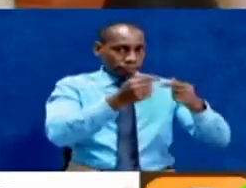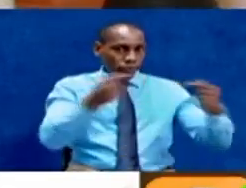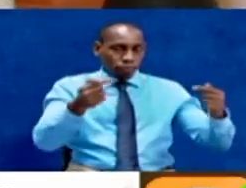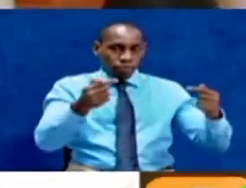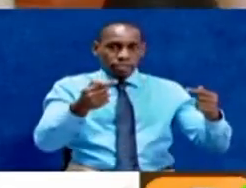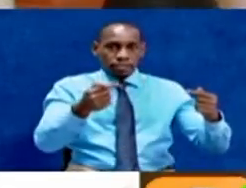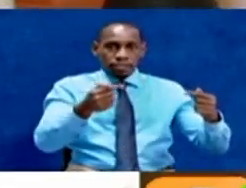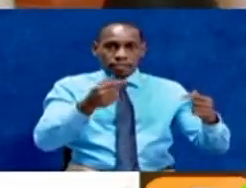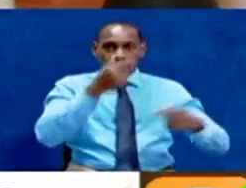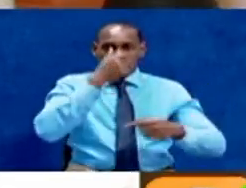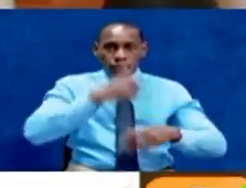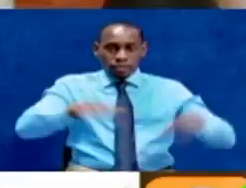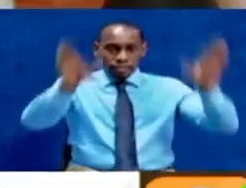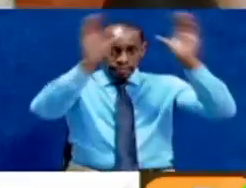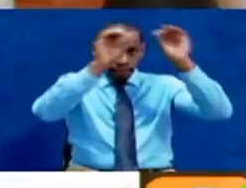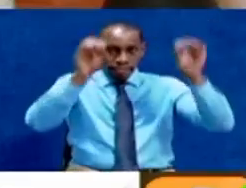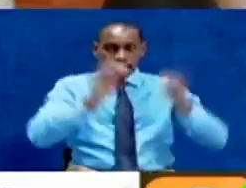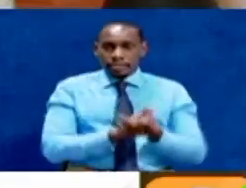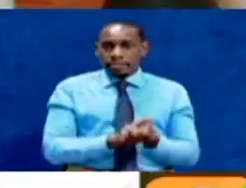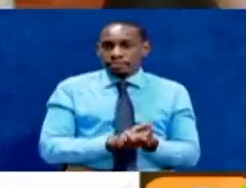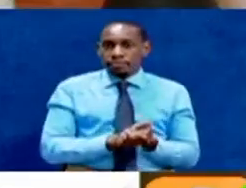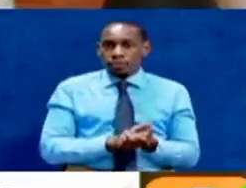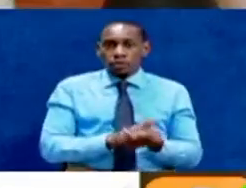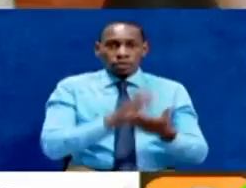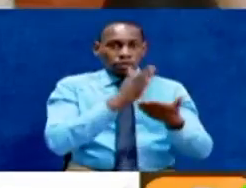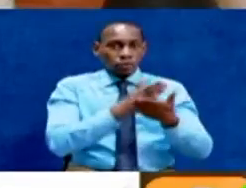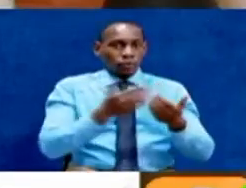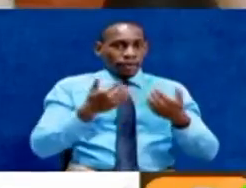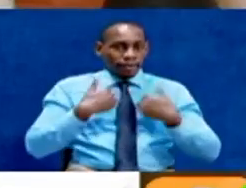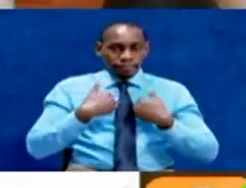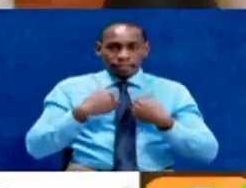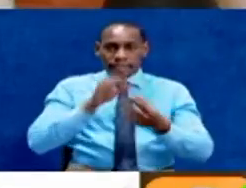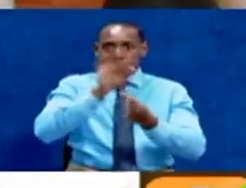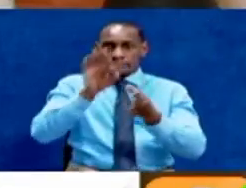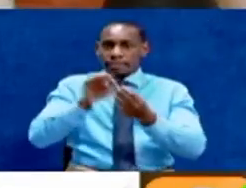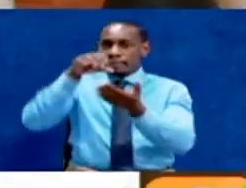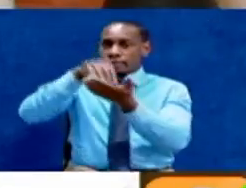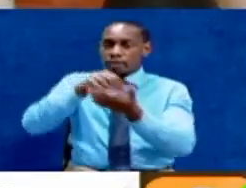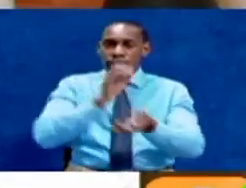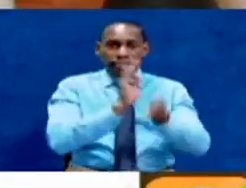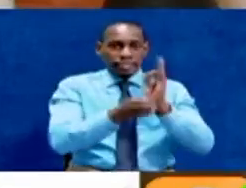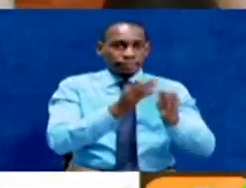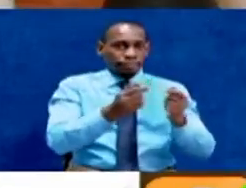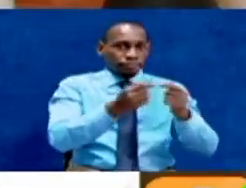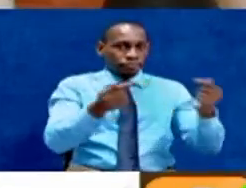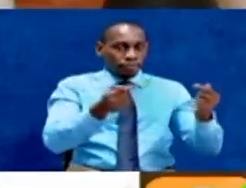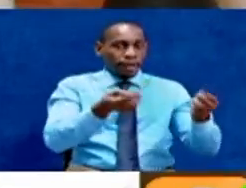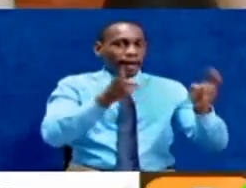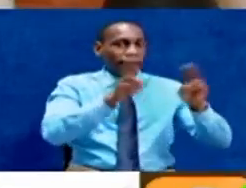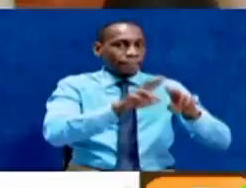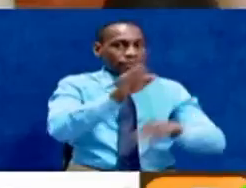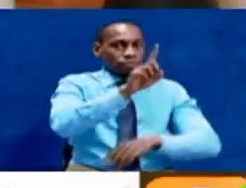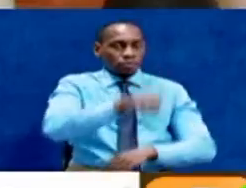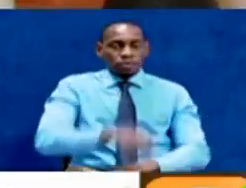the wishes of the executive, it sounds like you've already taken a side. Should that clash ever happen?